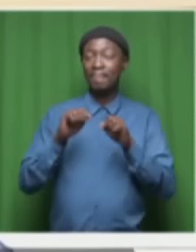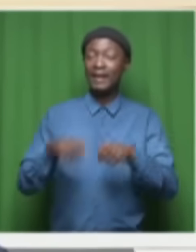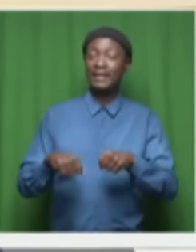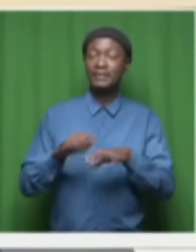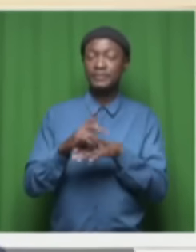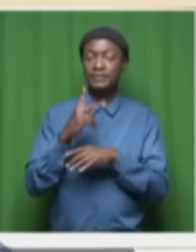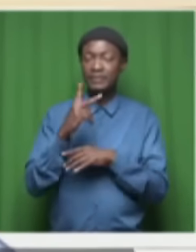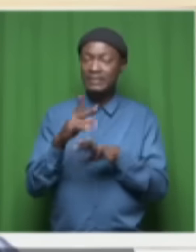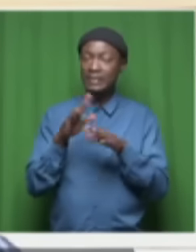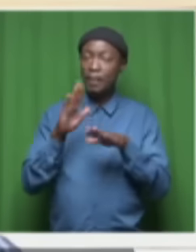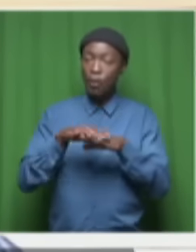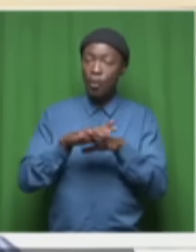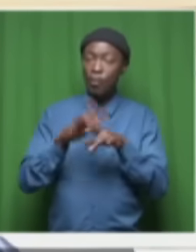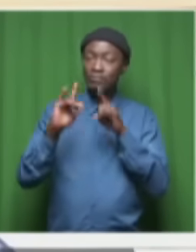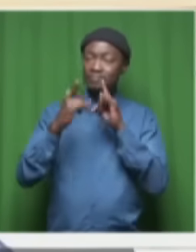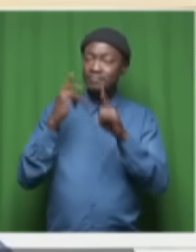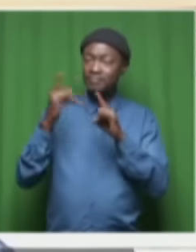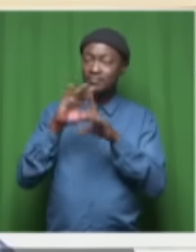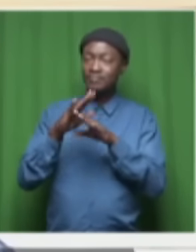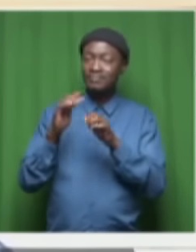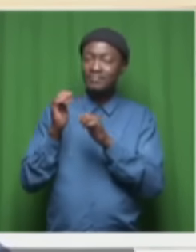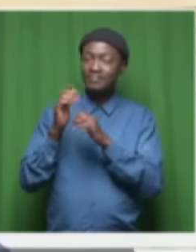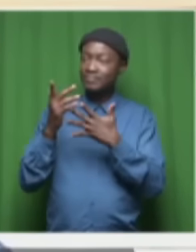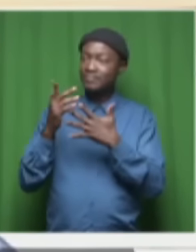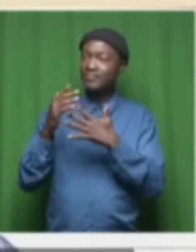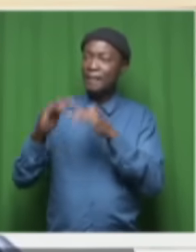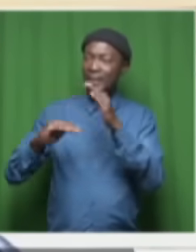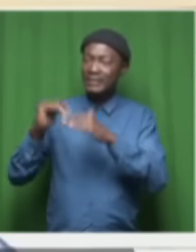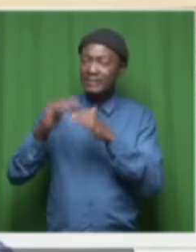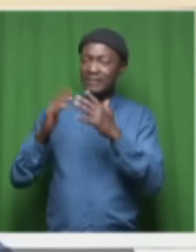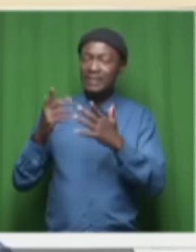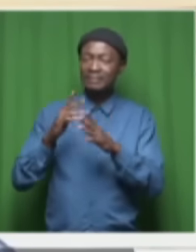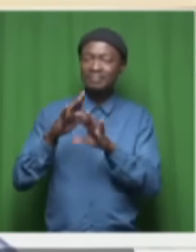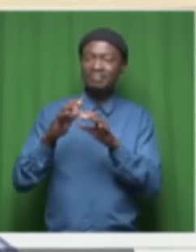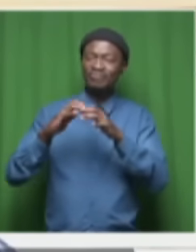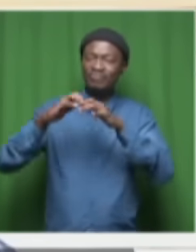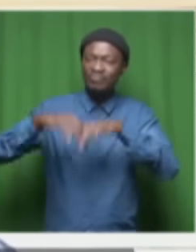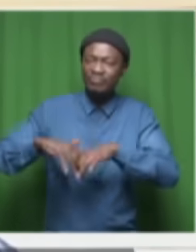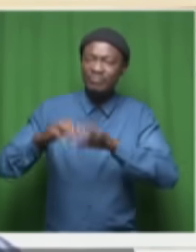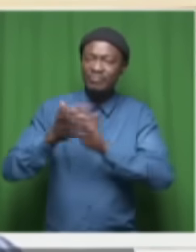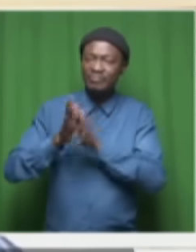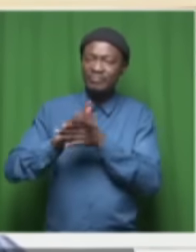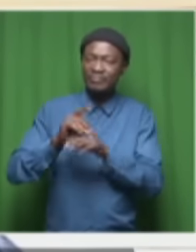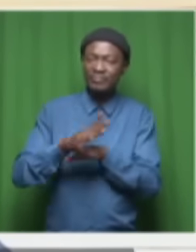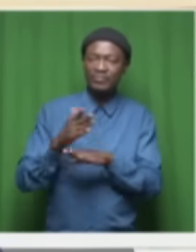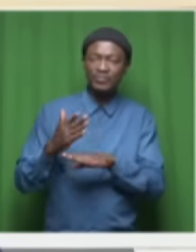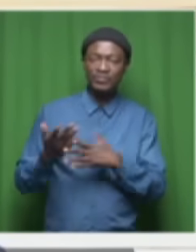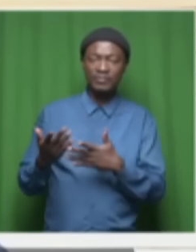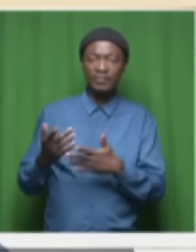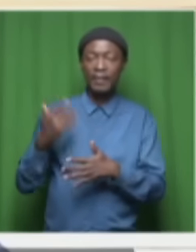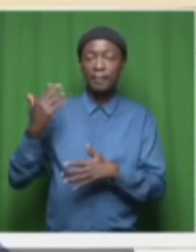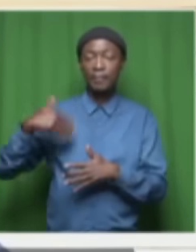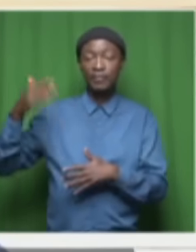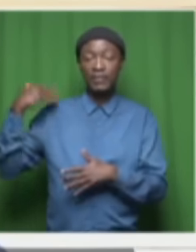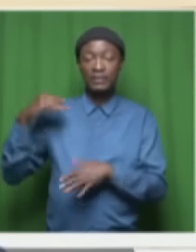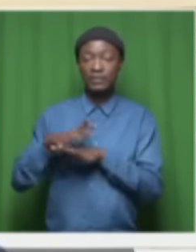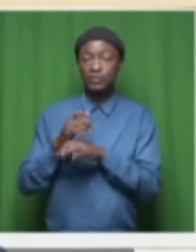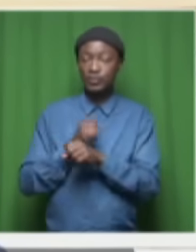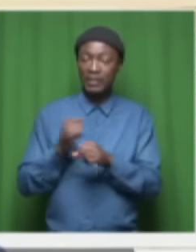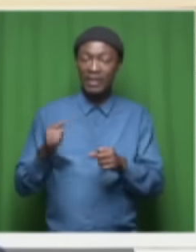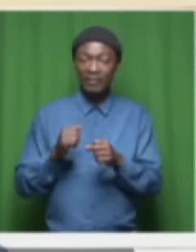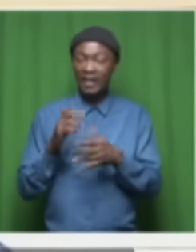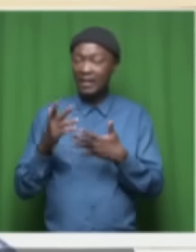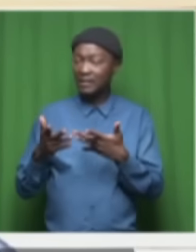more cities and infrastructure being destroyed and damaged. Previously, we didn't have this kind